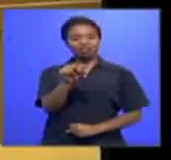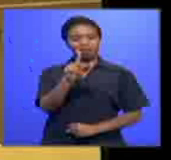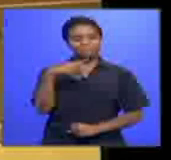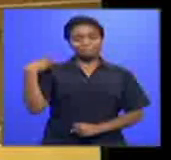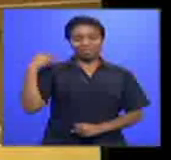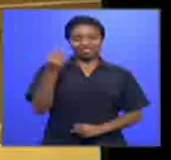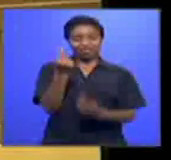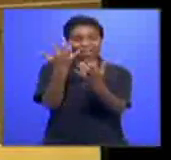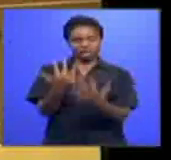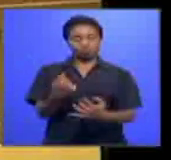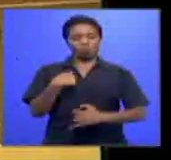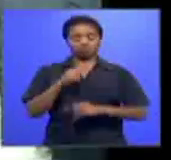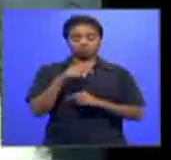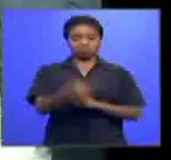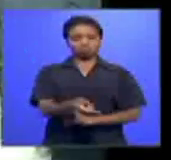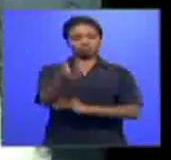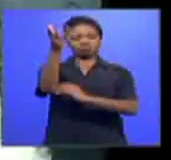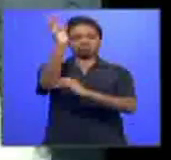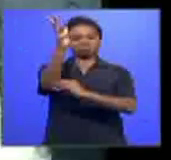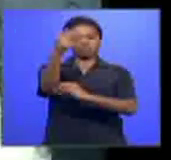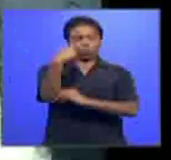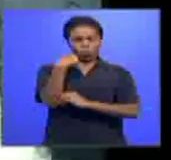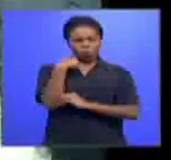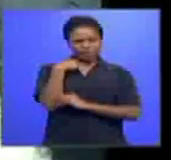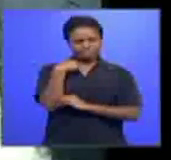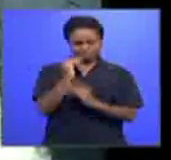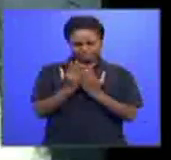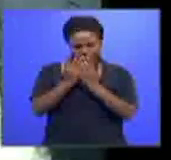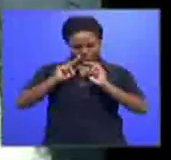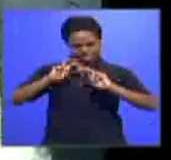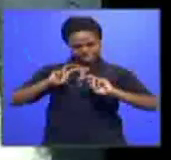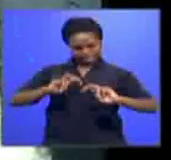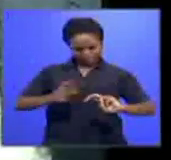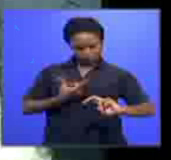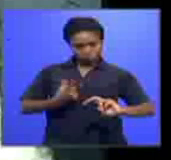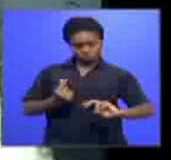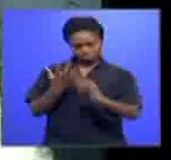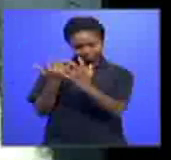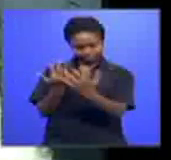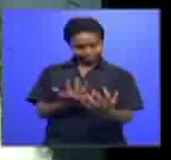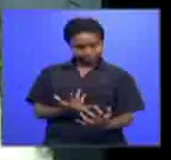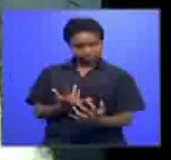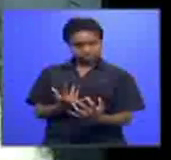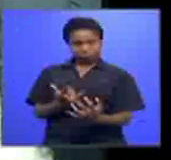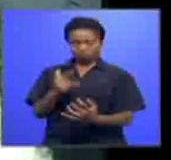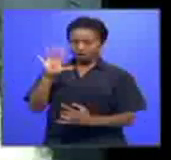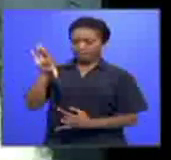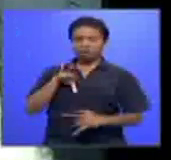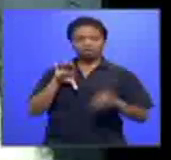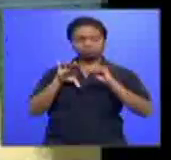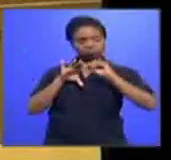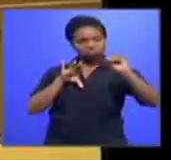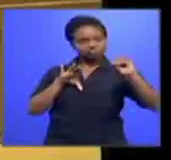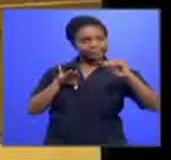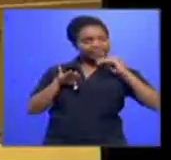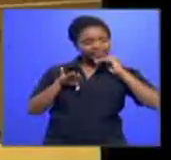current tax policies to make sure that we have an appropriate revenue base